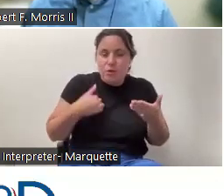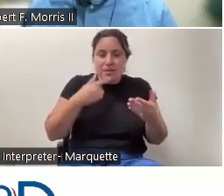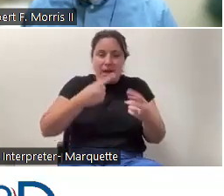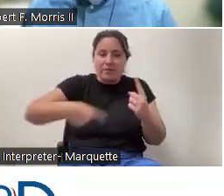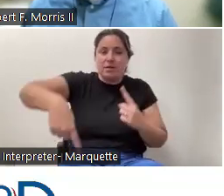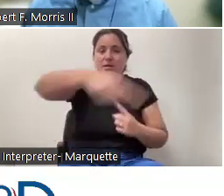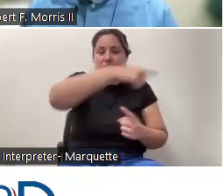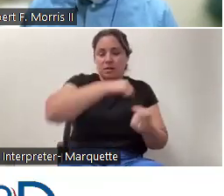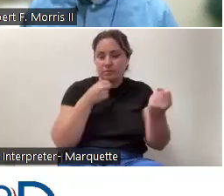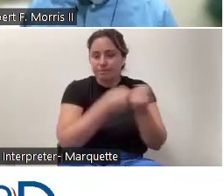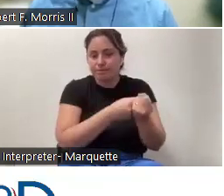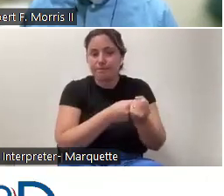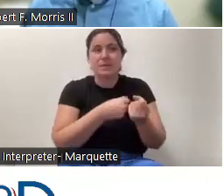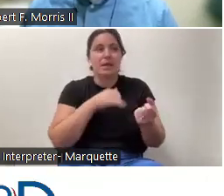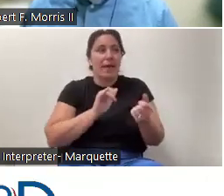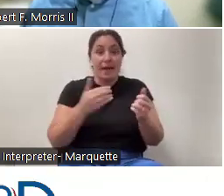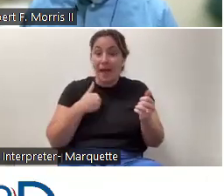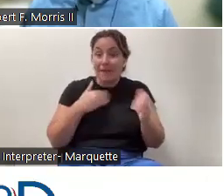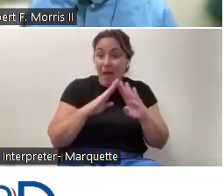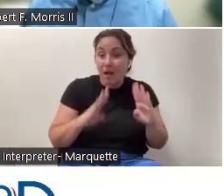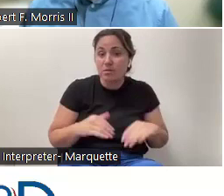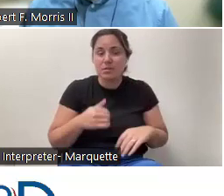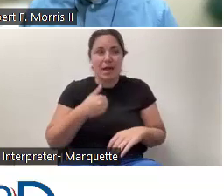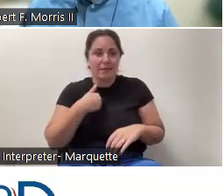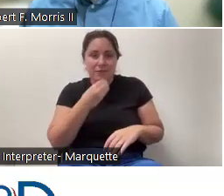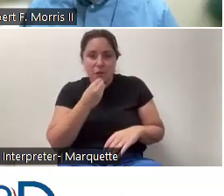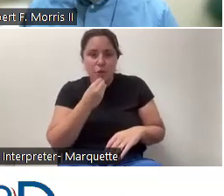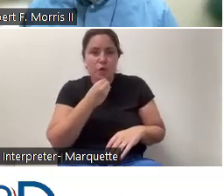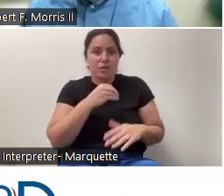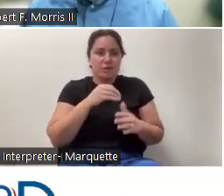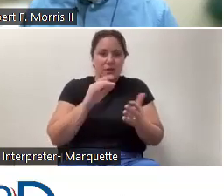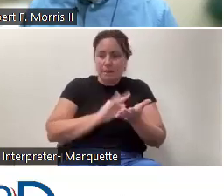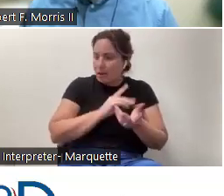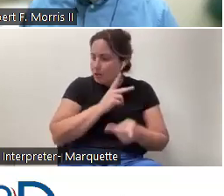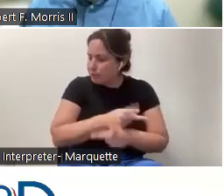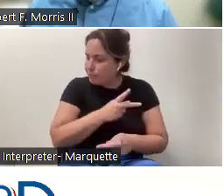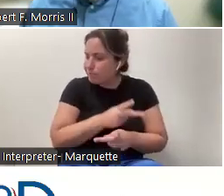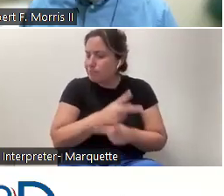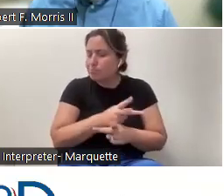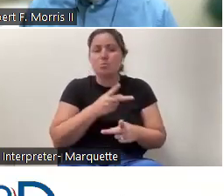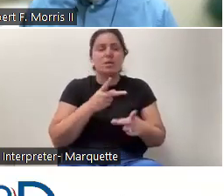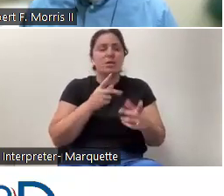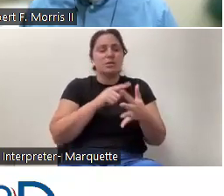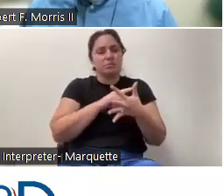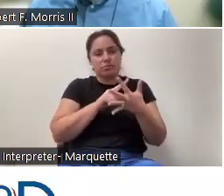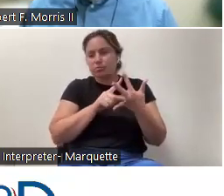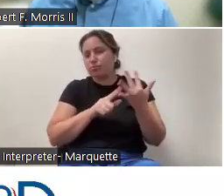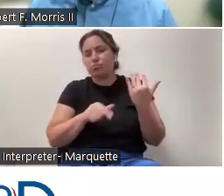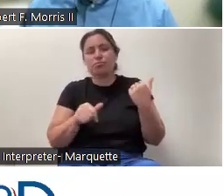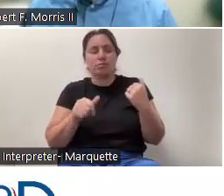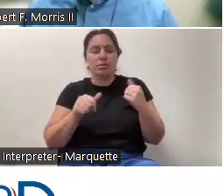stable, your housing, your food, your medical care, your mental health care, and those types of services to make sure